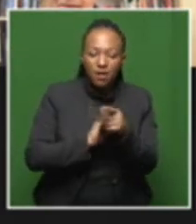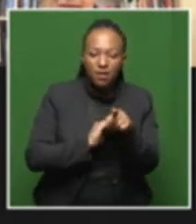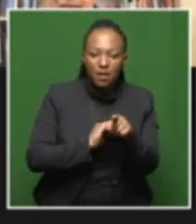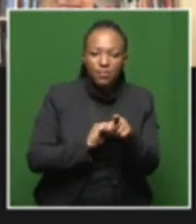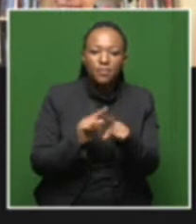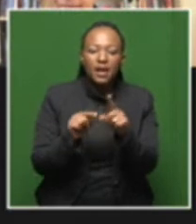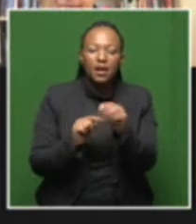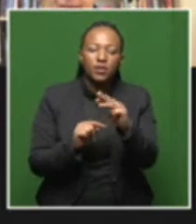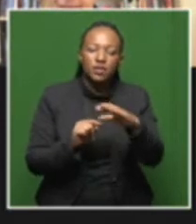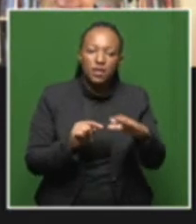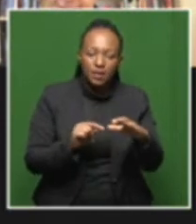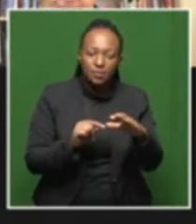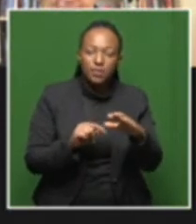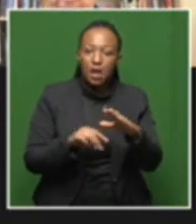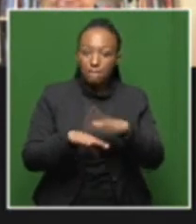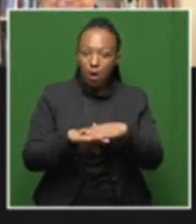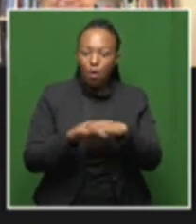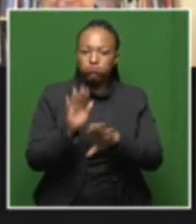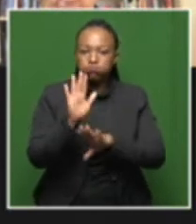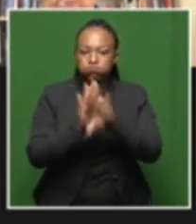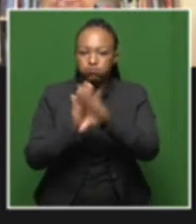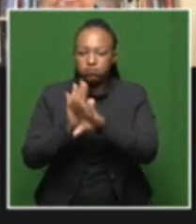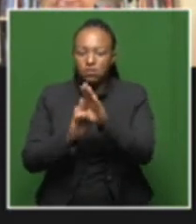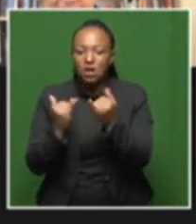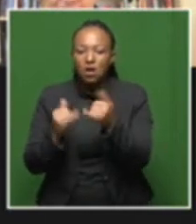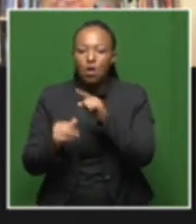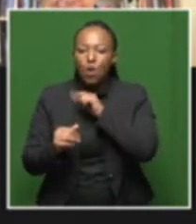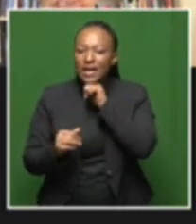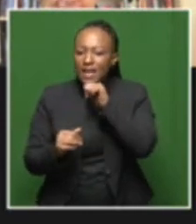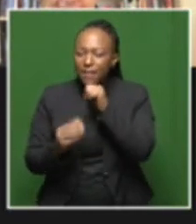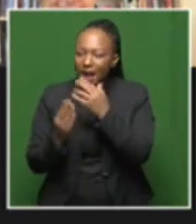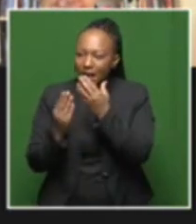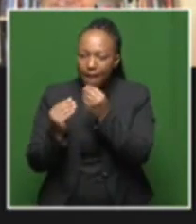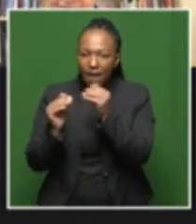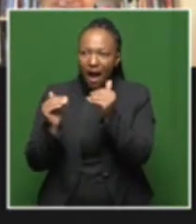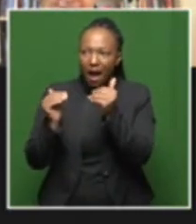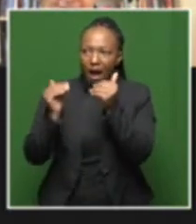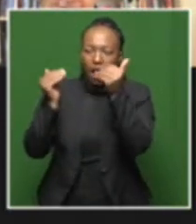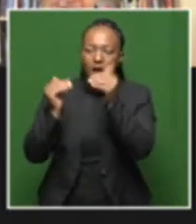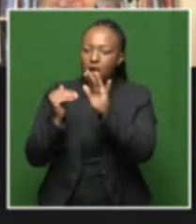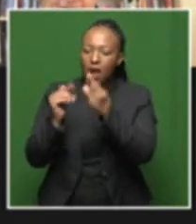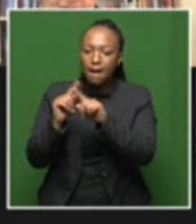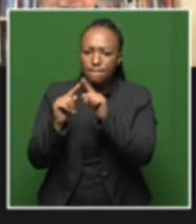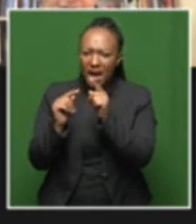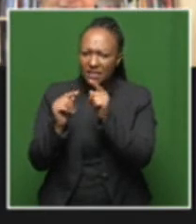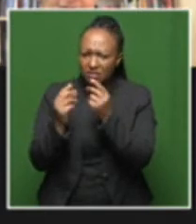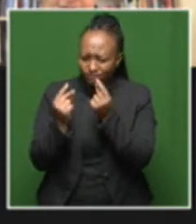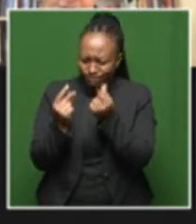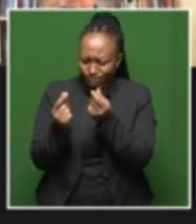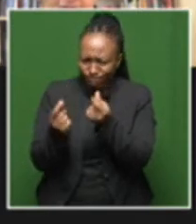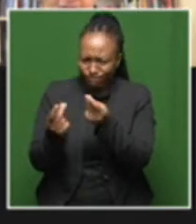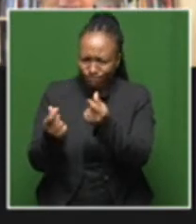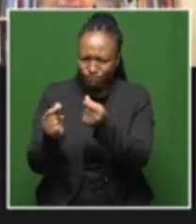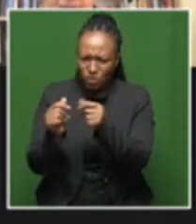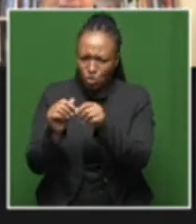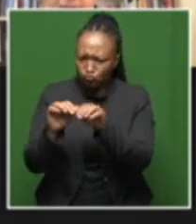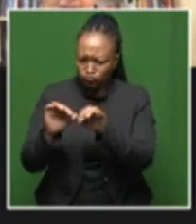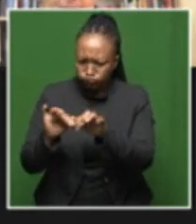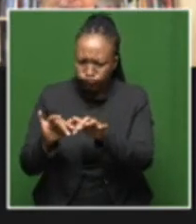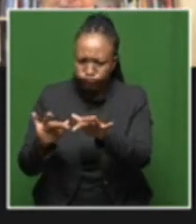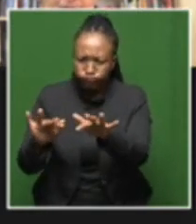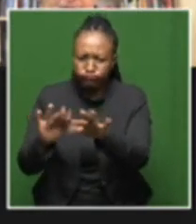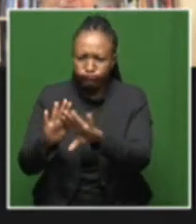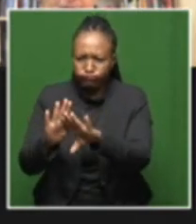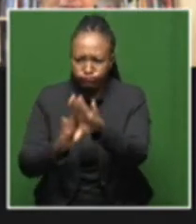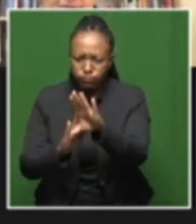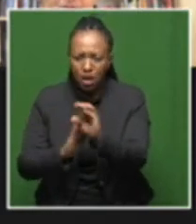and Western Cape. Despite the numbers not being extremely high there, we see a very, very, very fast rise. And